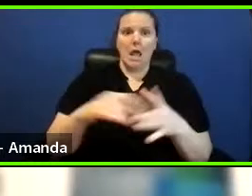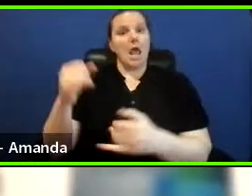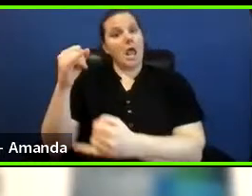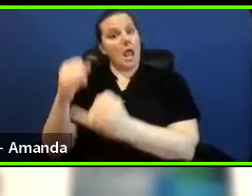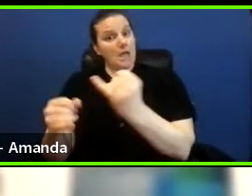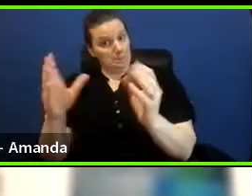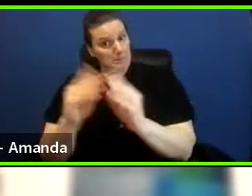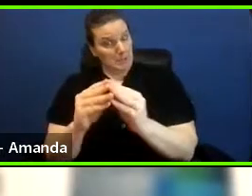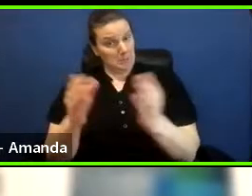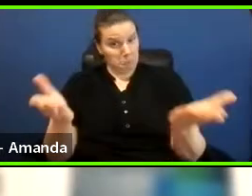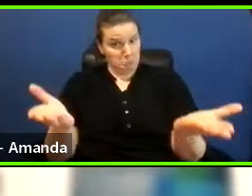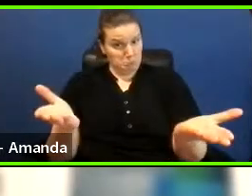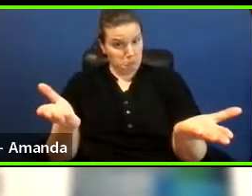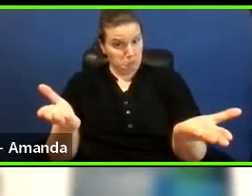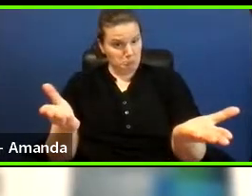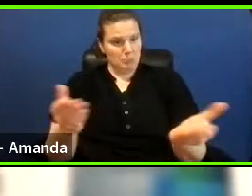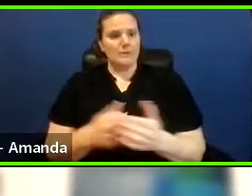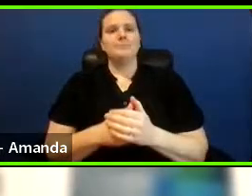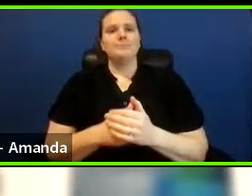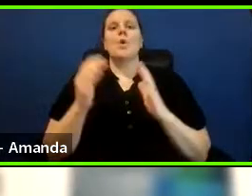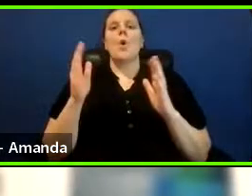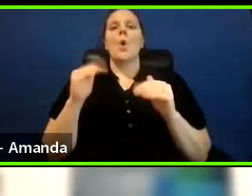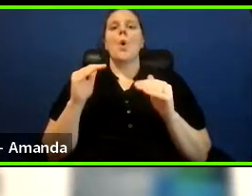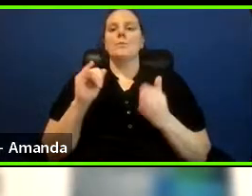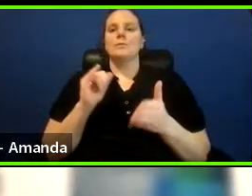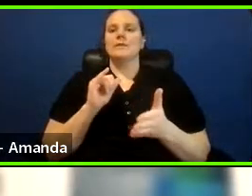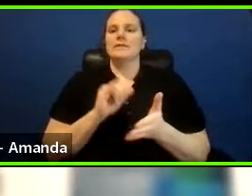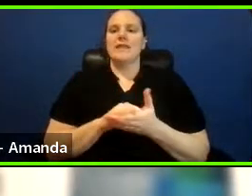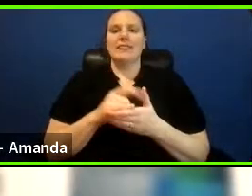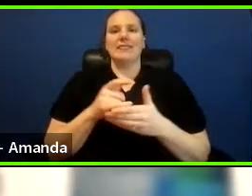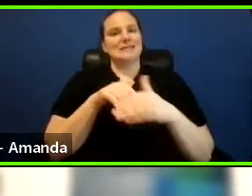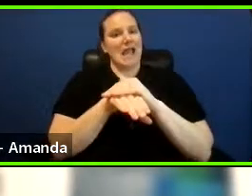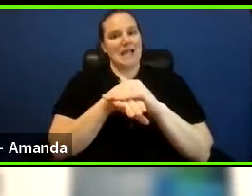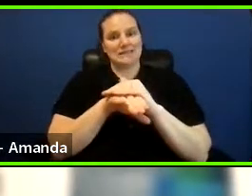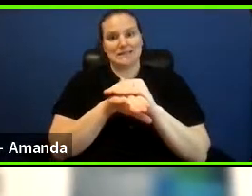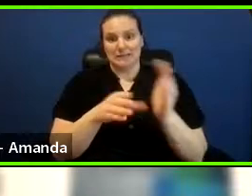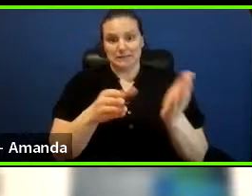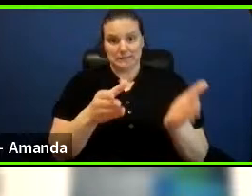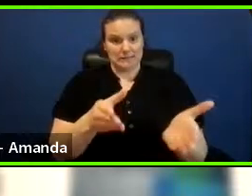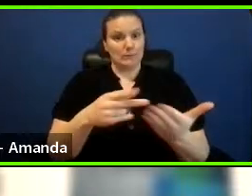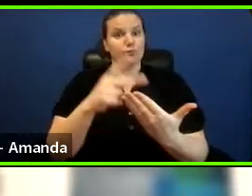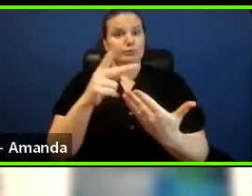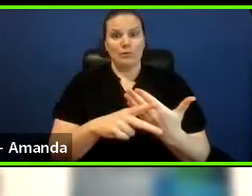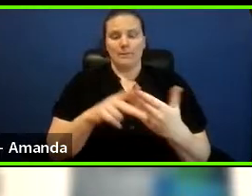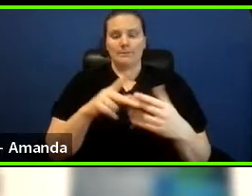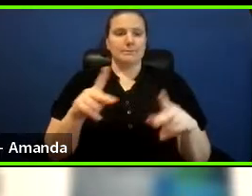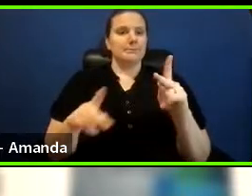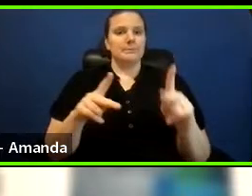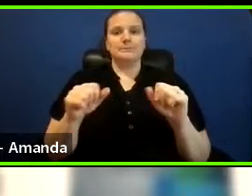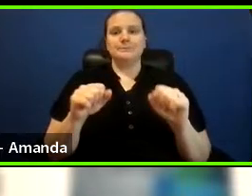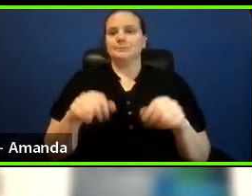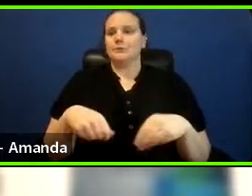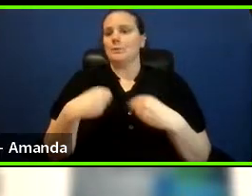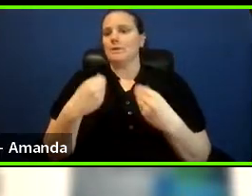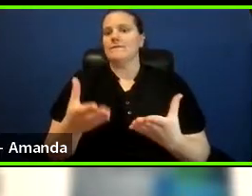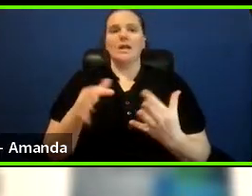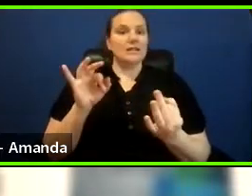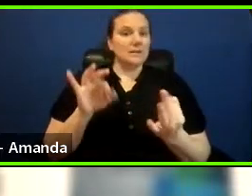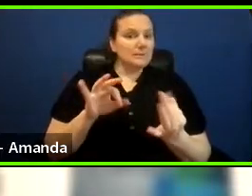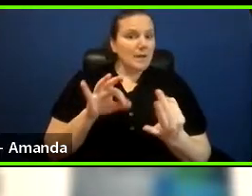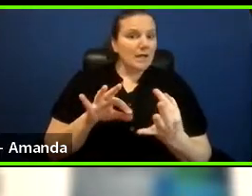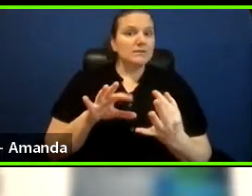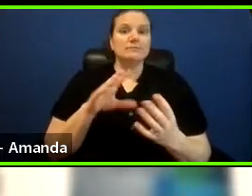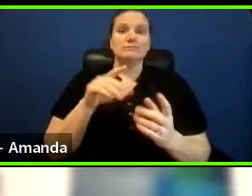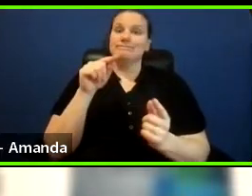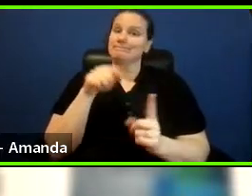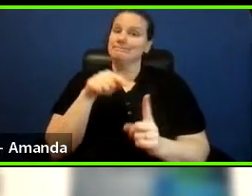the end. Our hope is that this is an accessible program where folks can provide input, and in